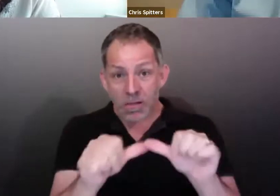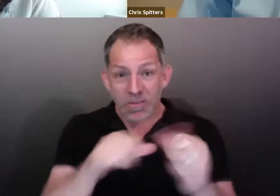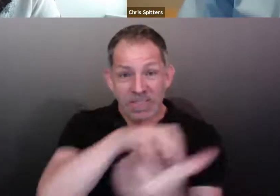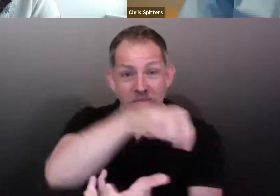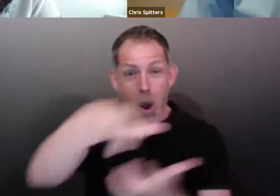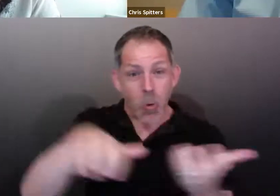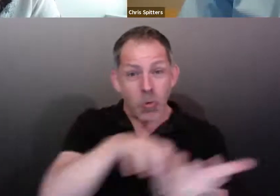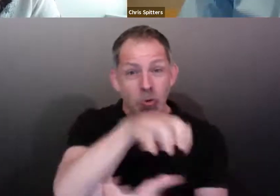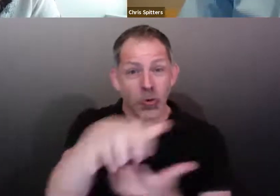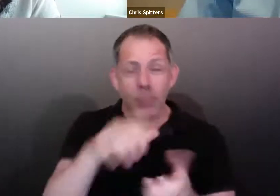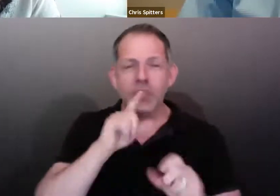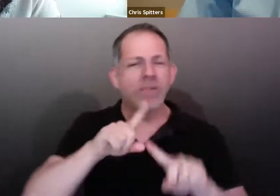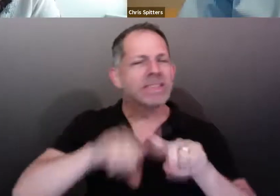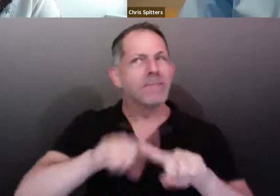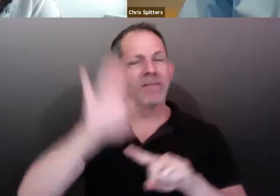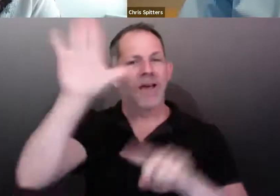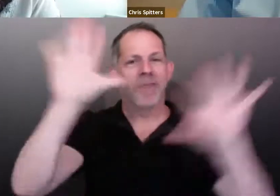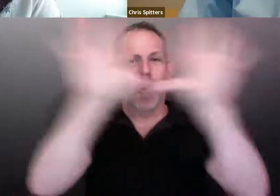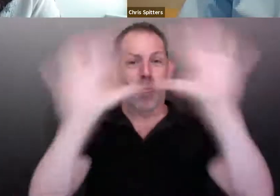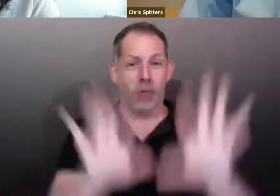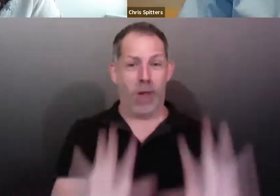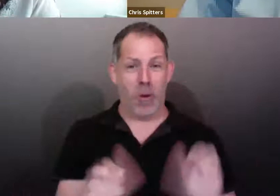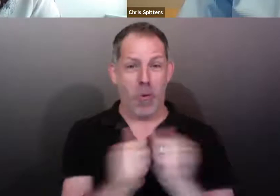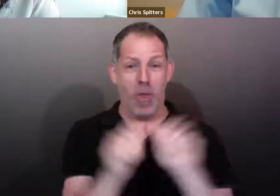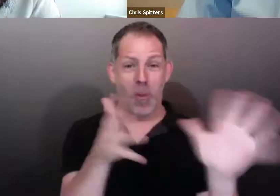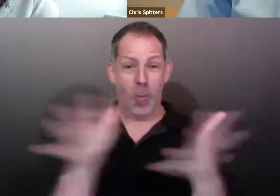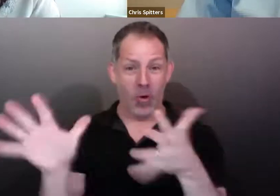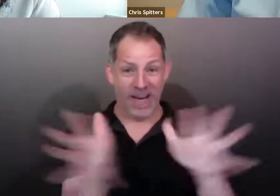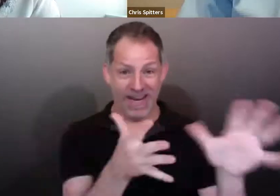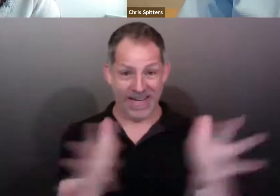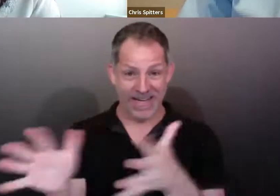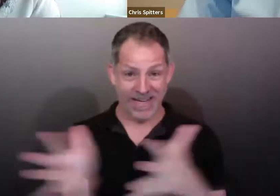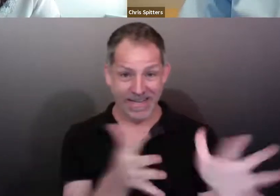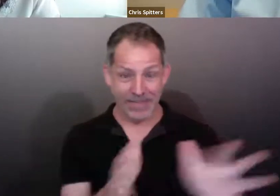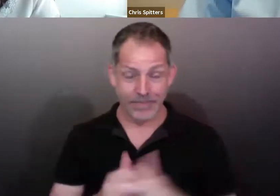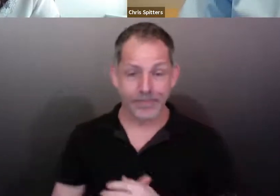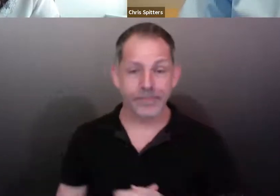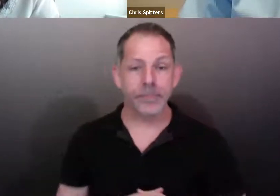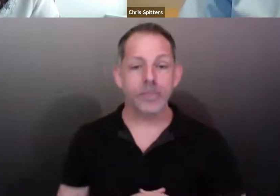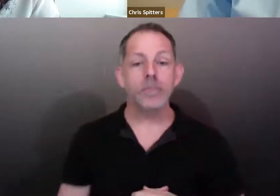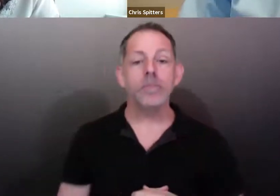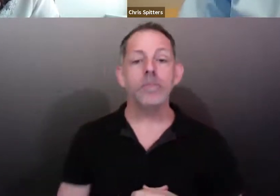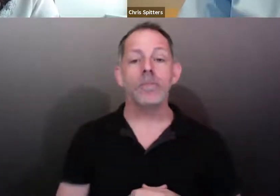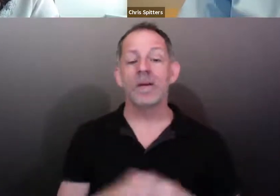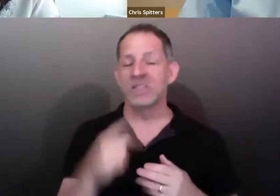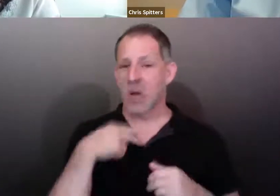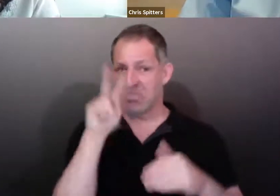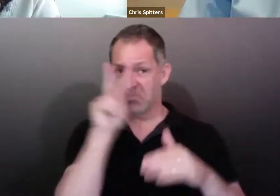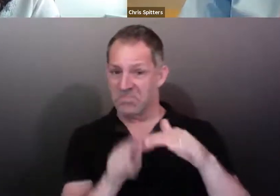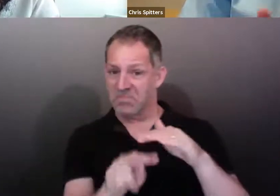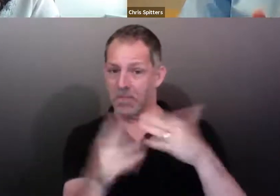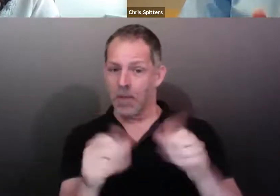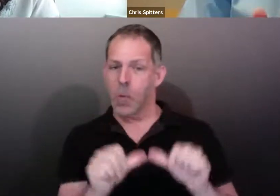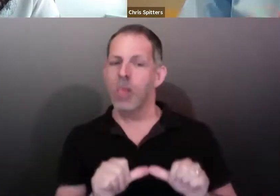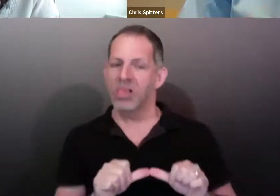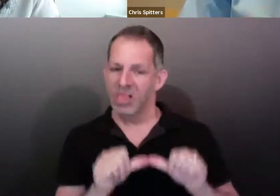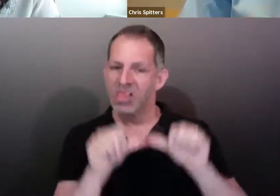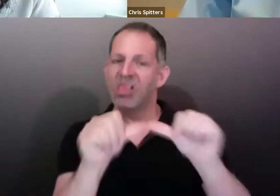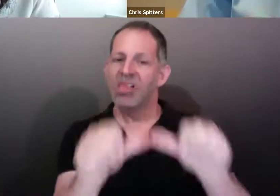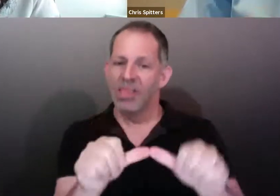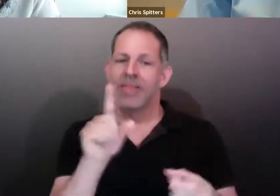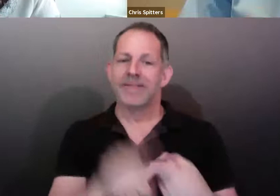least today and possibly through Wednesday, these conditions will prevail, and making